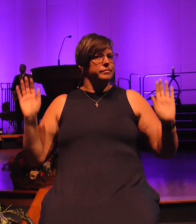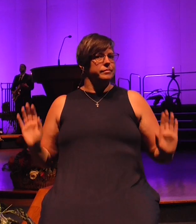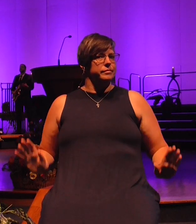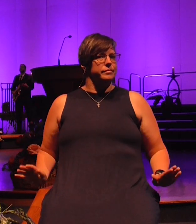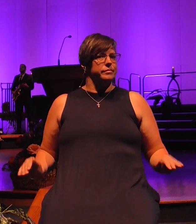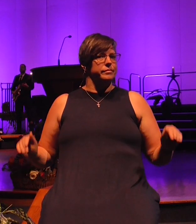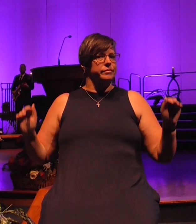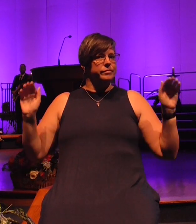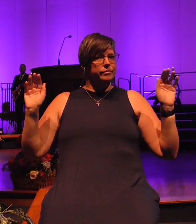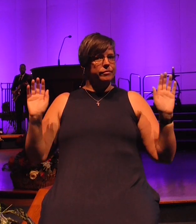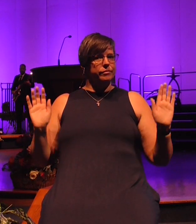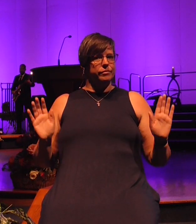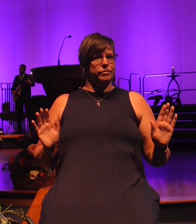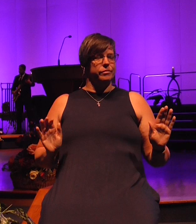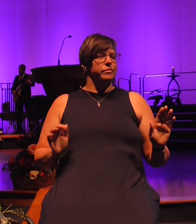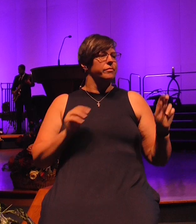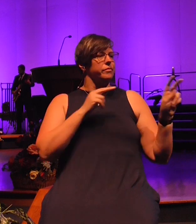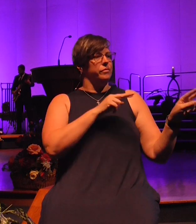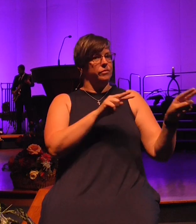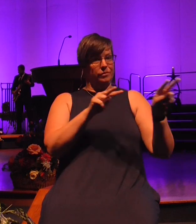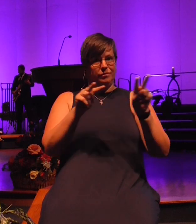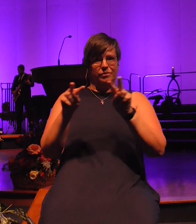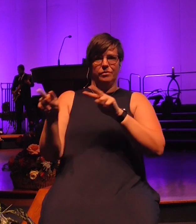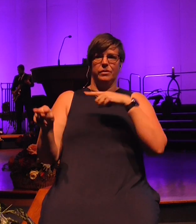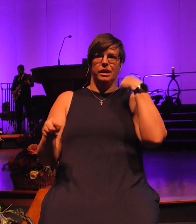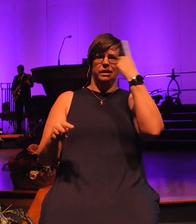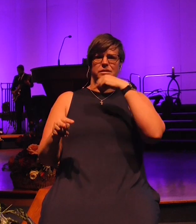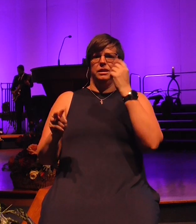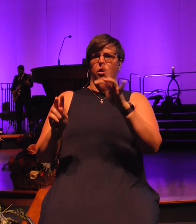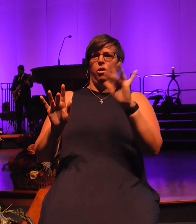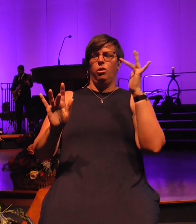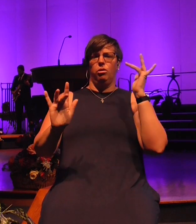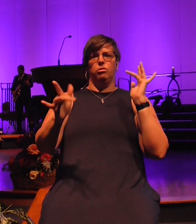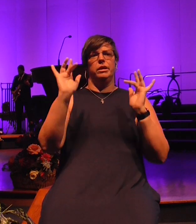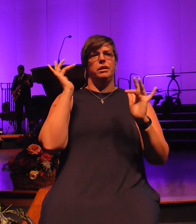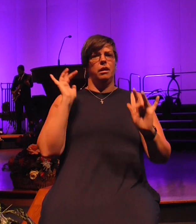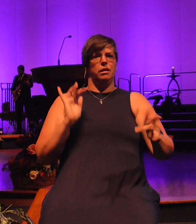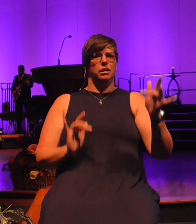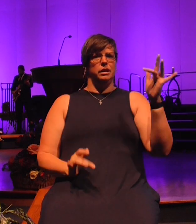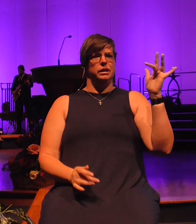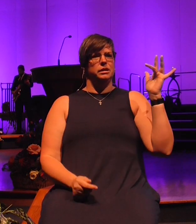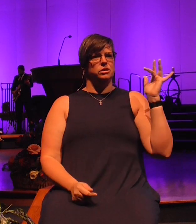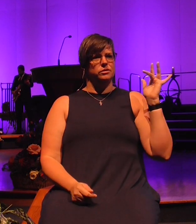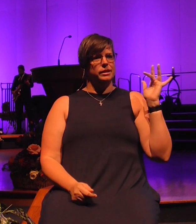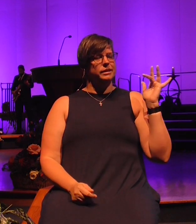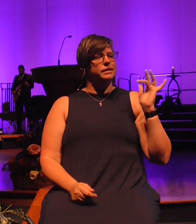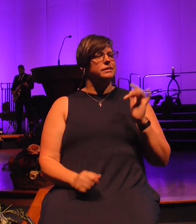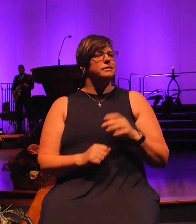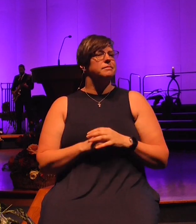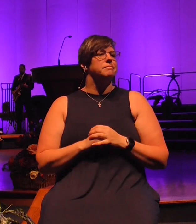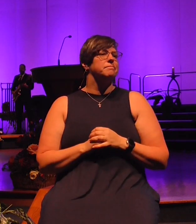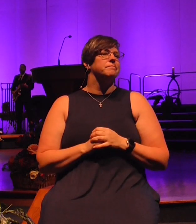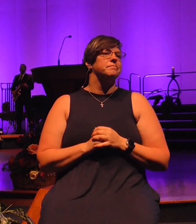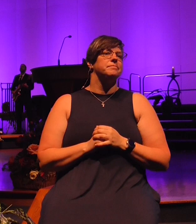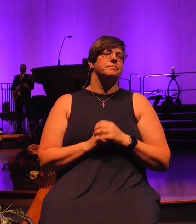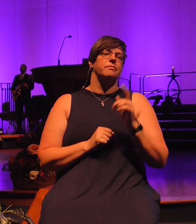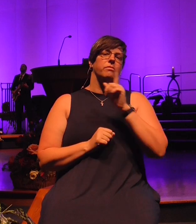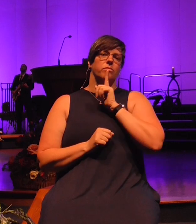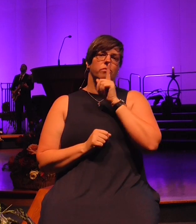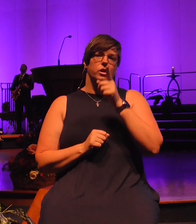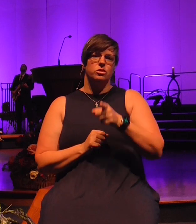I can hear the brush of angel wings. I see glory on each